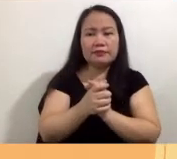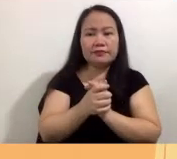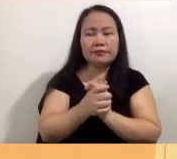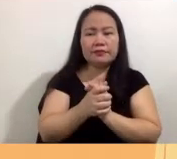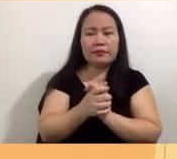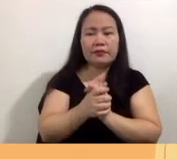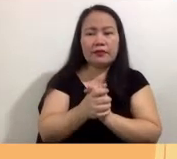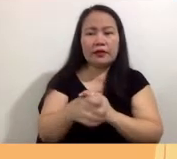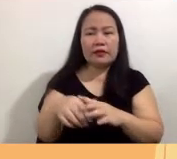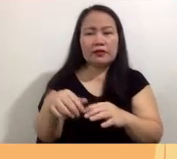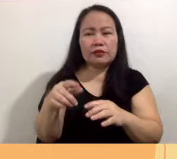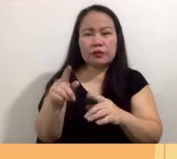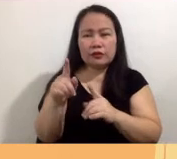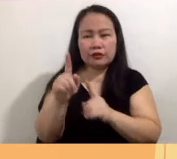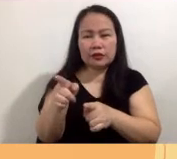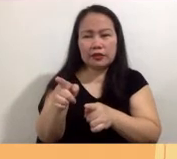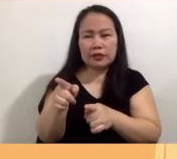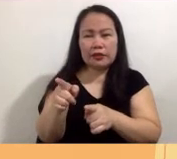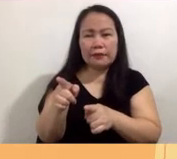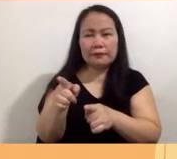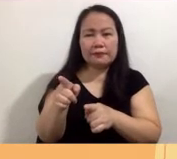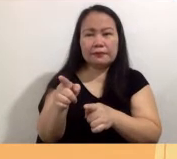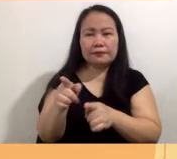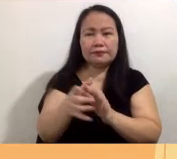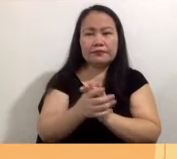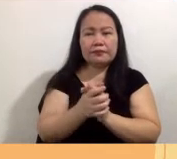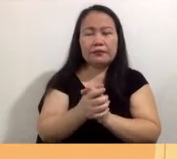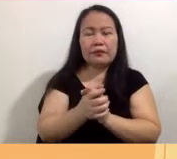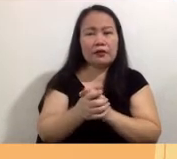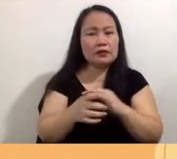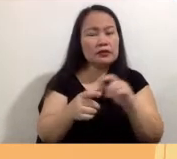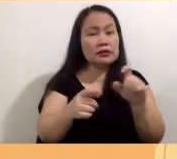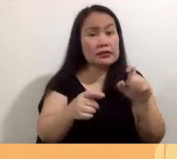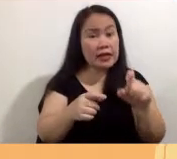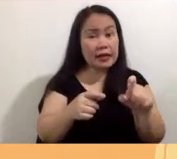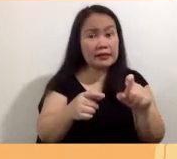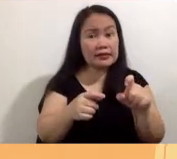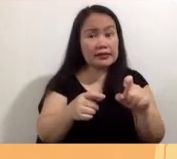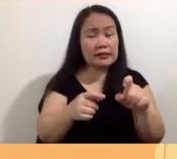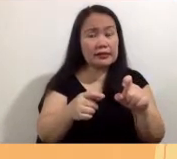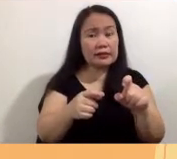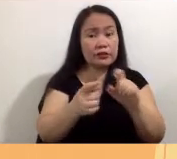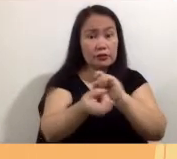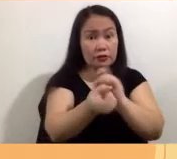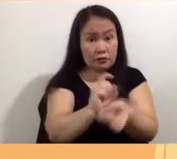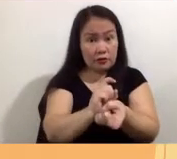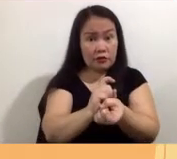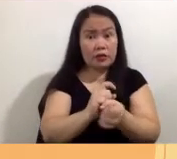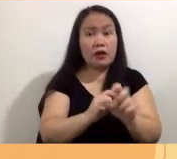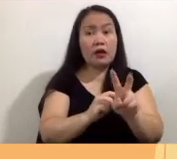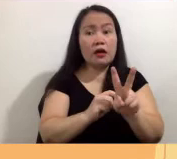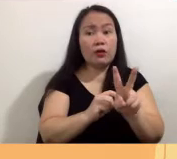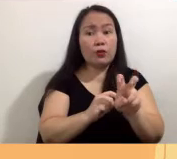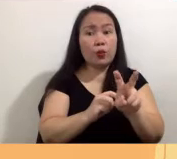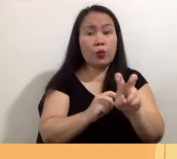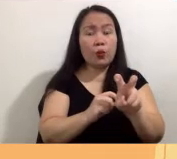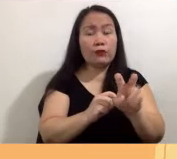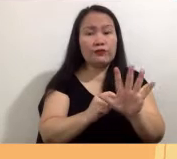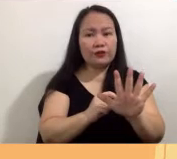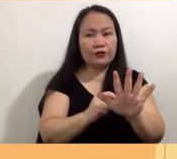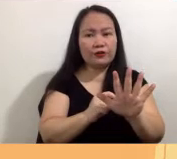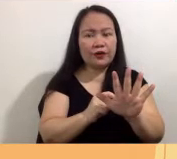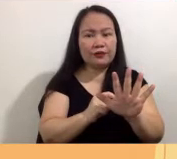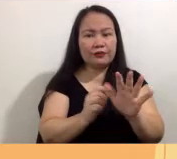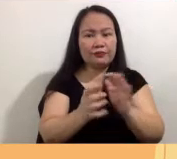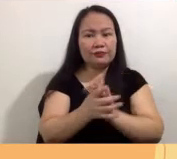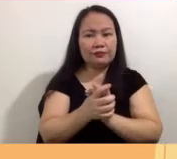have 1 over 6 plus 1/4 plus 1. Since our denominator here is x, so we will substitute yung nakuha natin a while